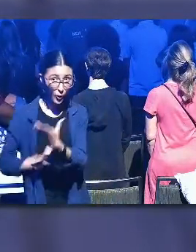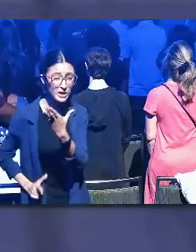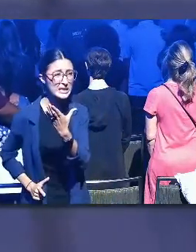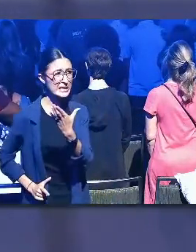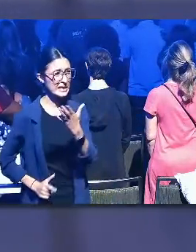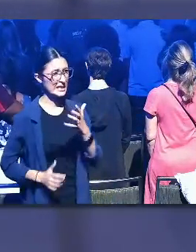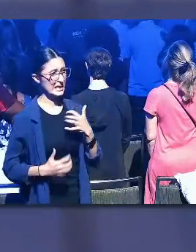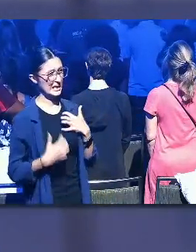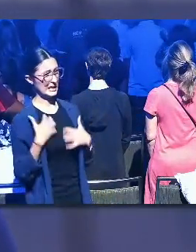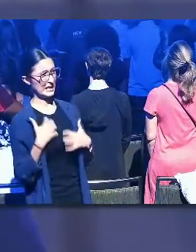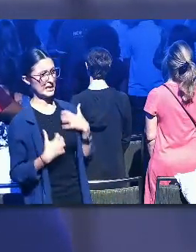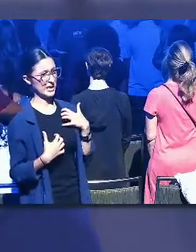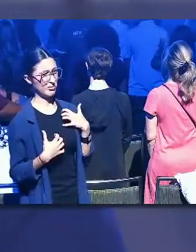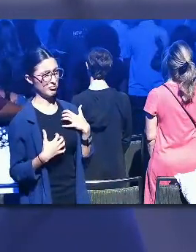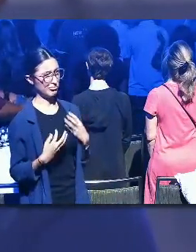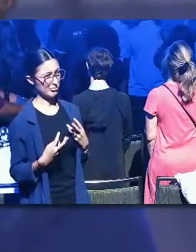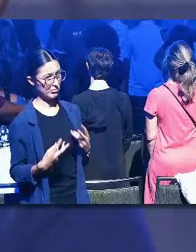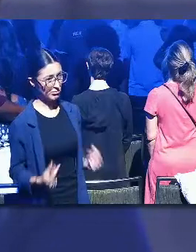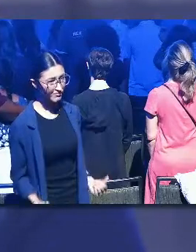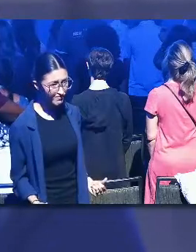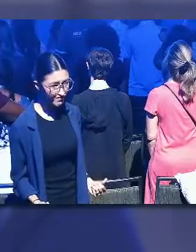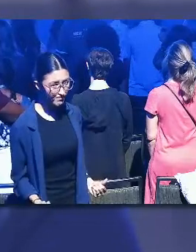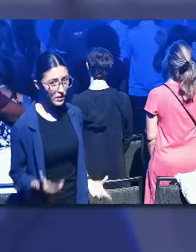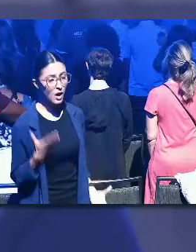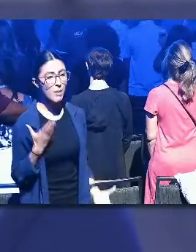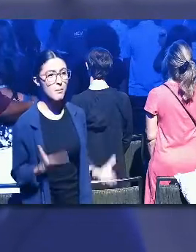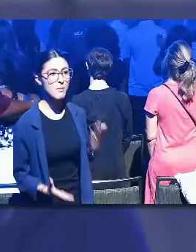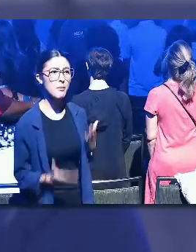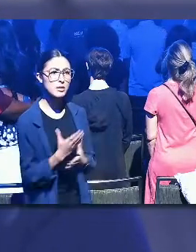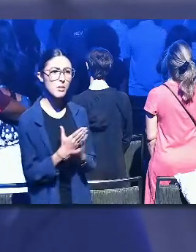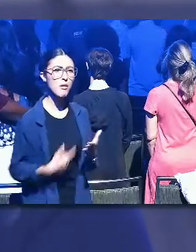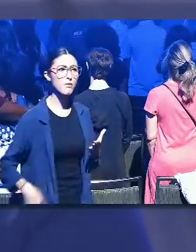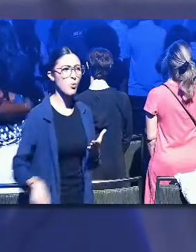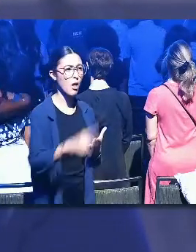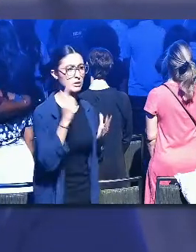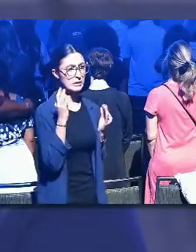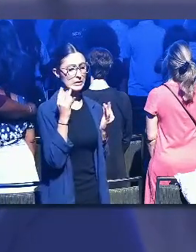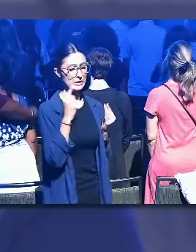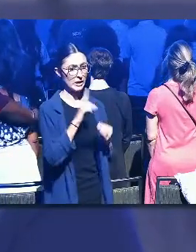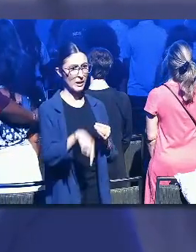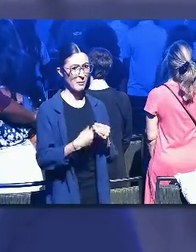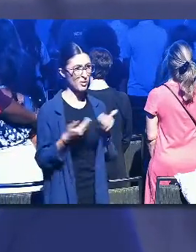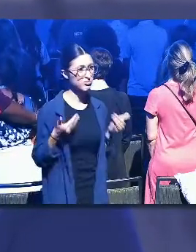Maybe some in this room right here, thoughts of suicide,